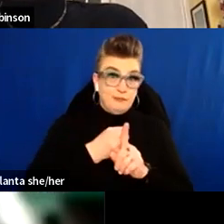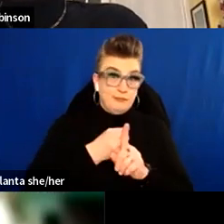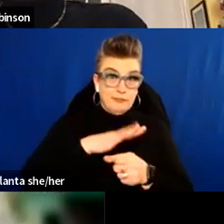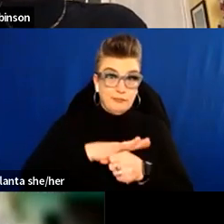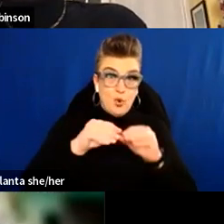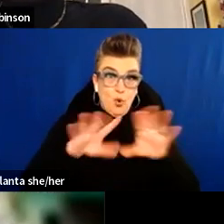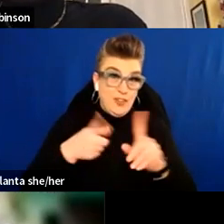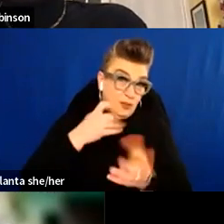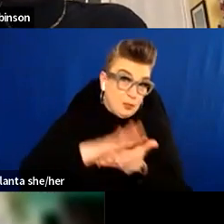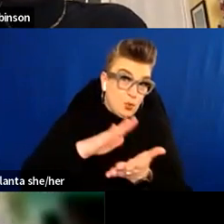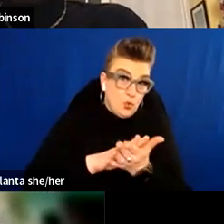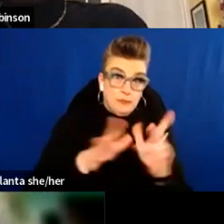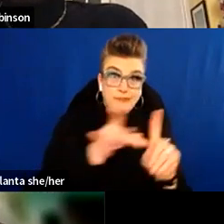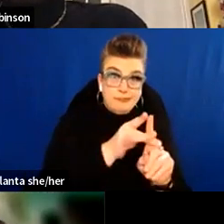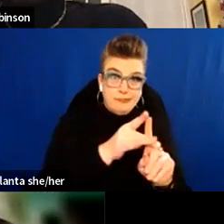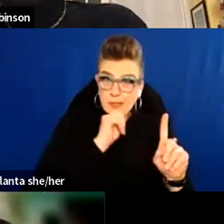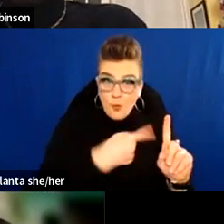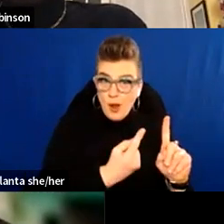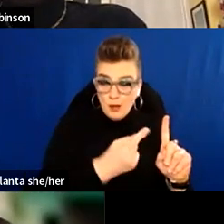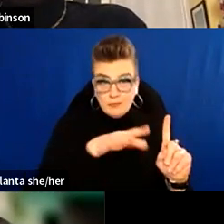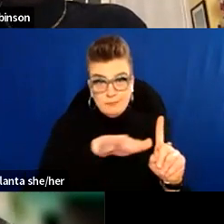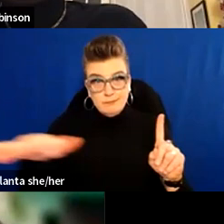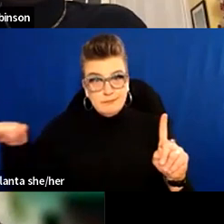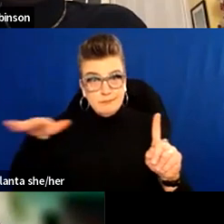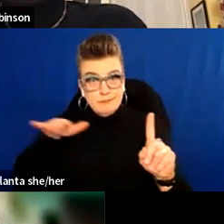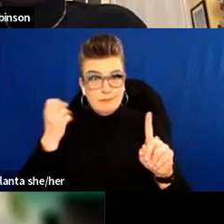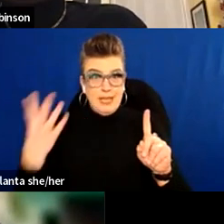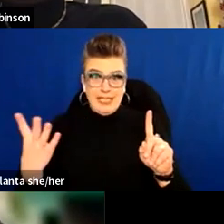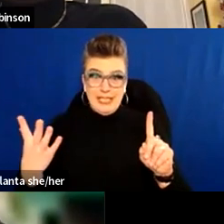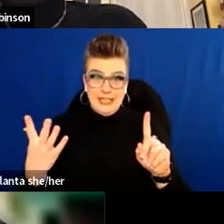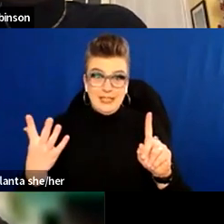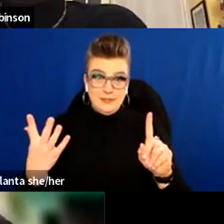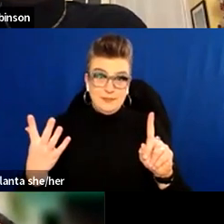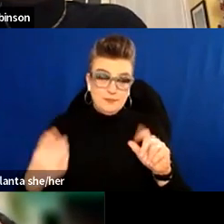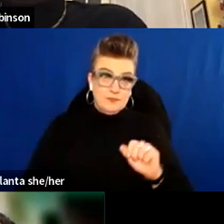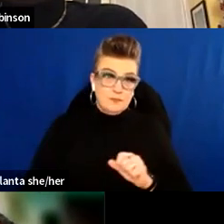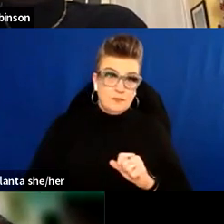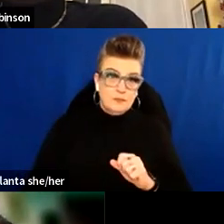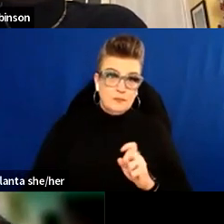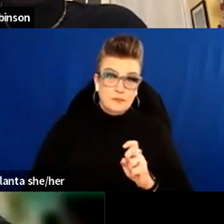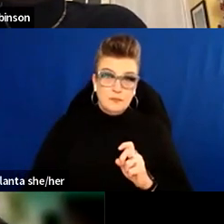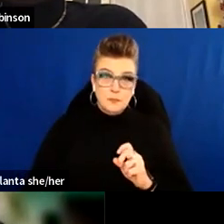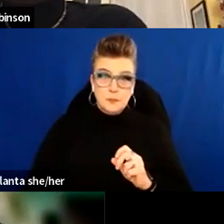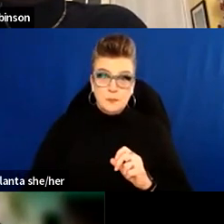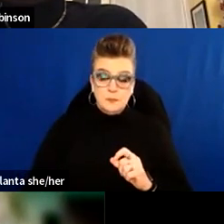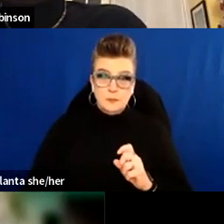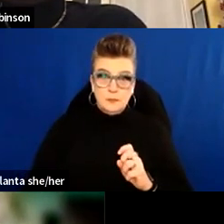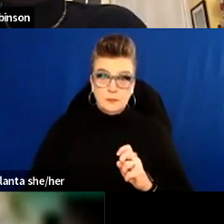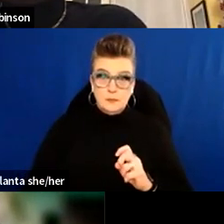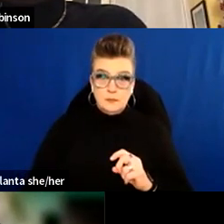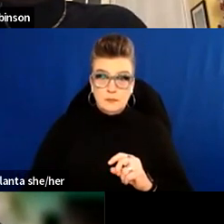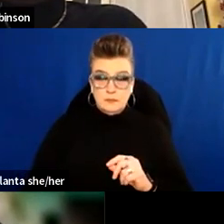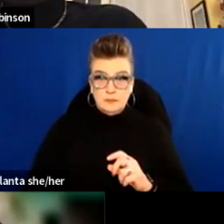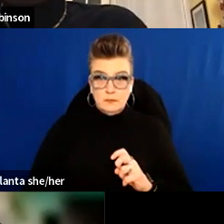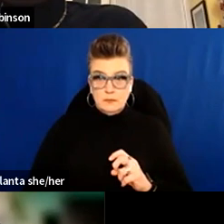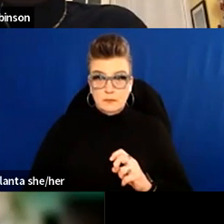my daughter got infected with kovet at school and not only her a lot of other children have been infected with it